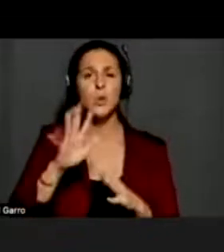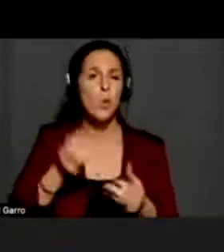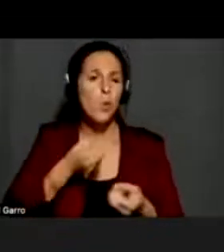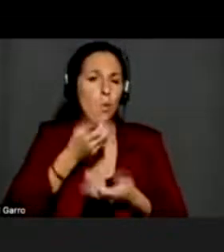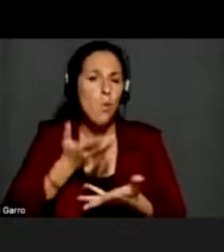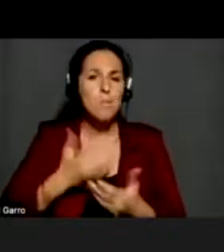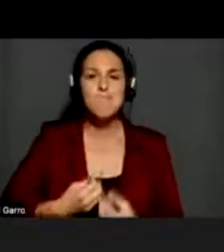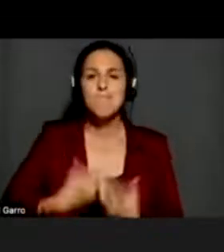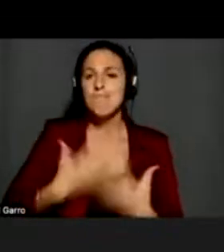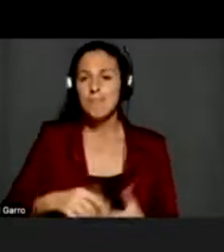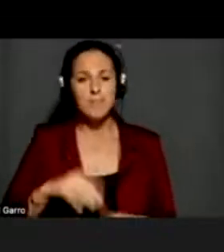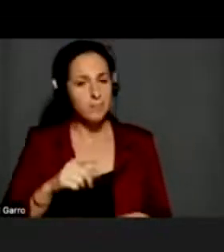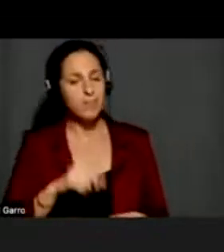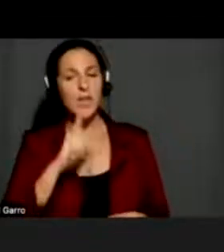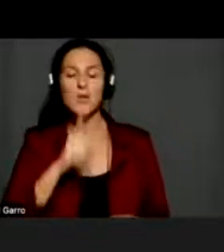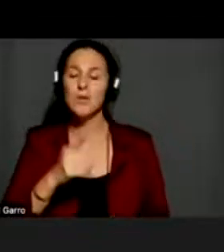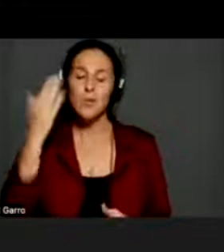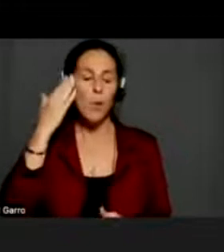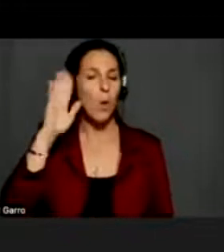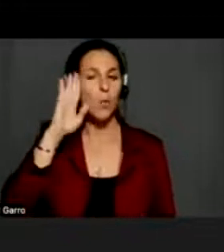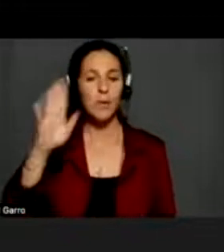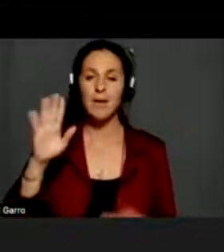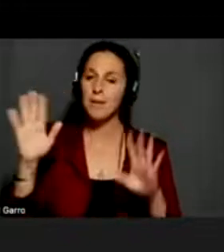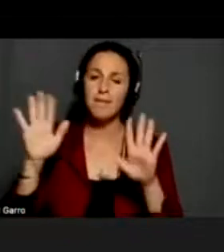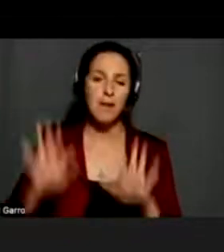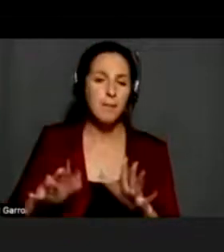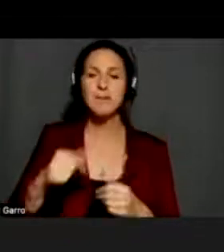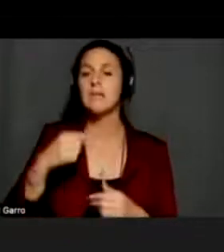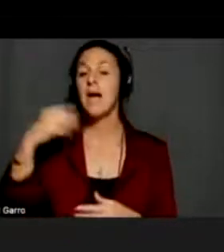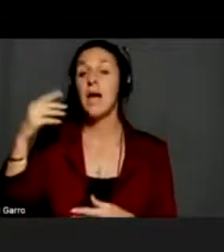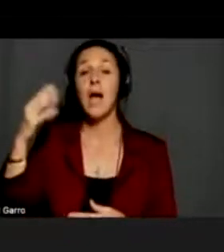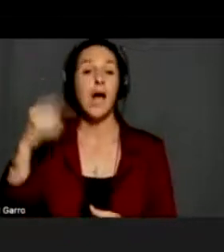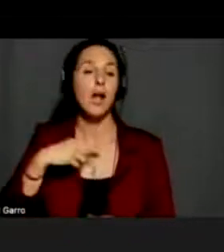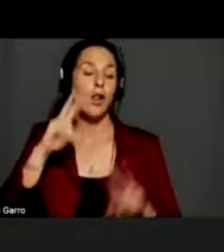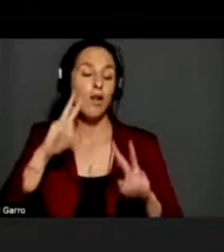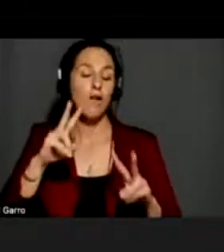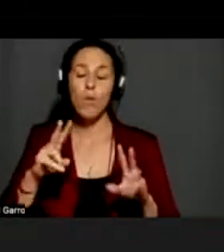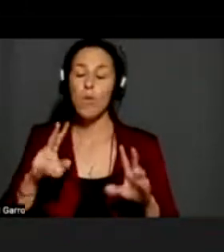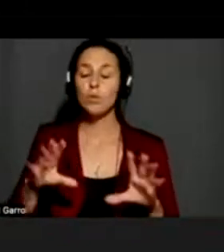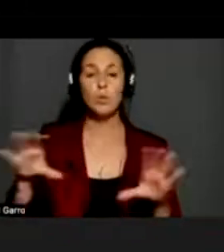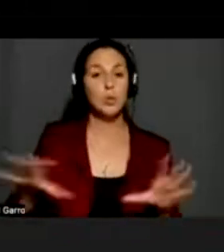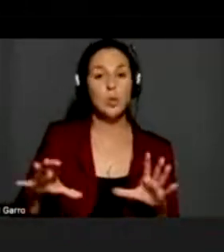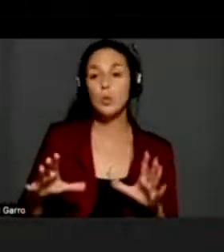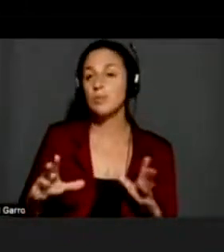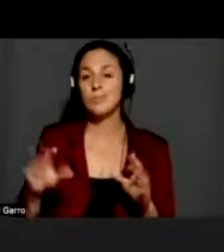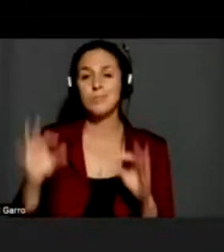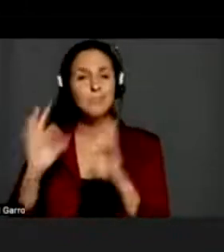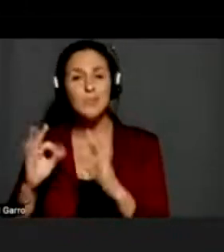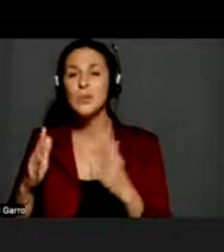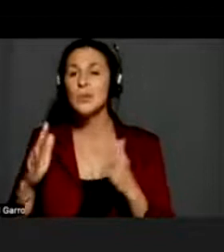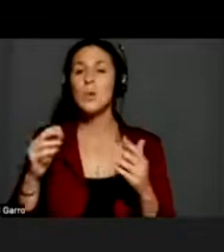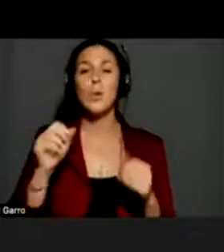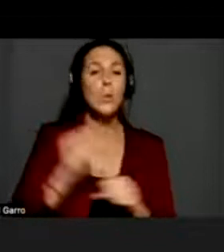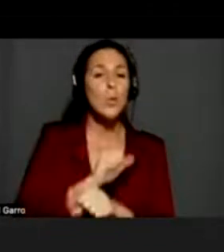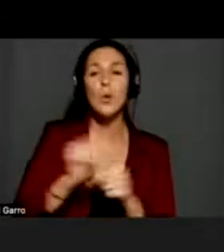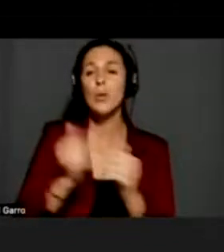going to be a fabulous fit. I'm looking forward to doing wonderful work with you all in serving the